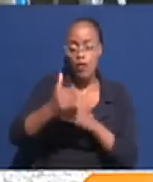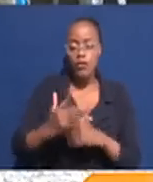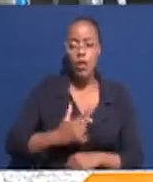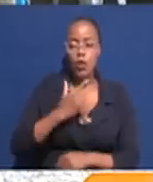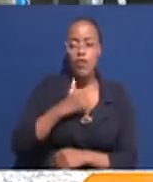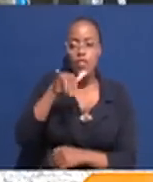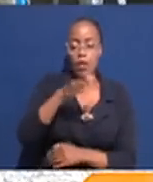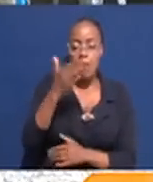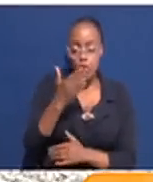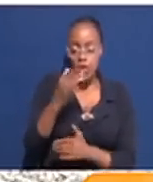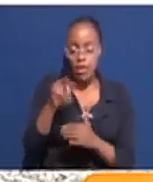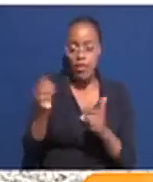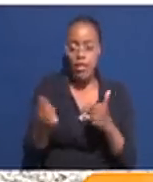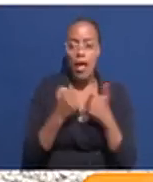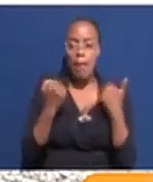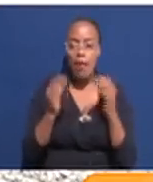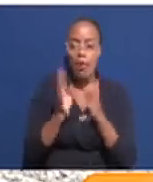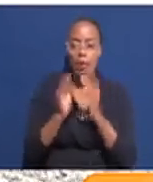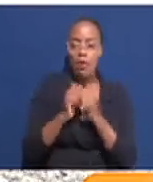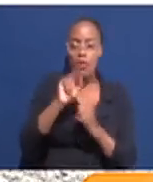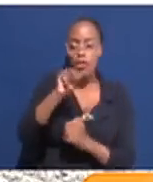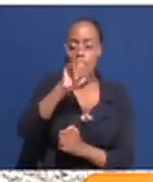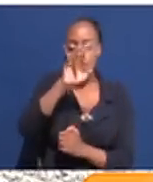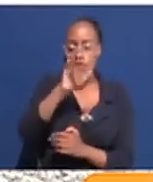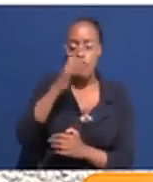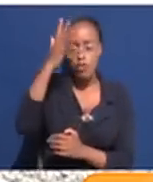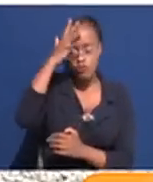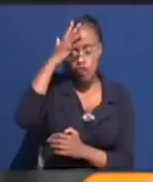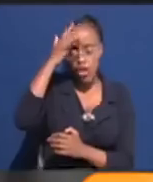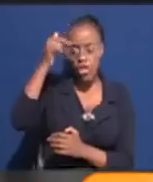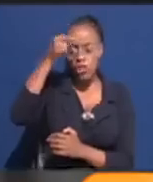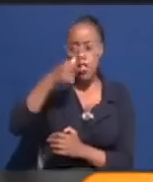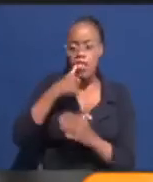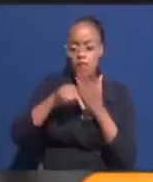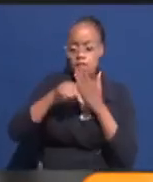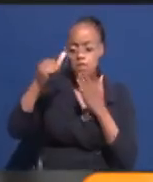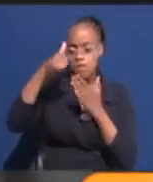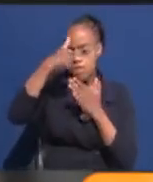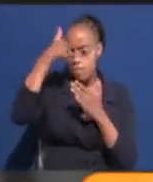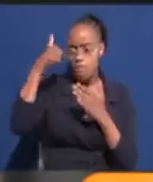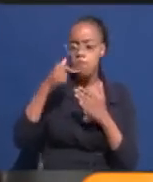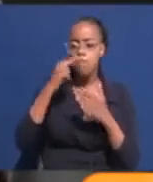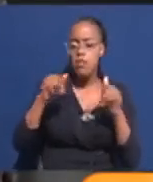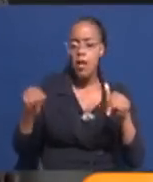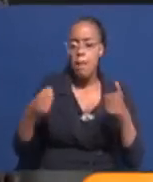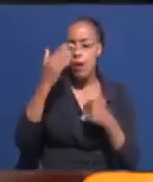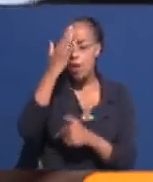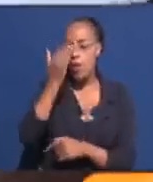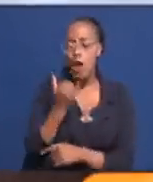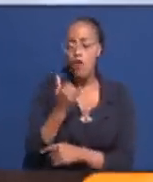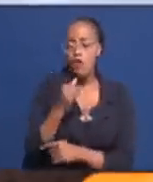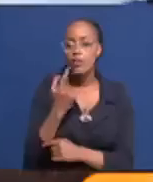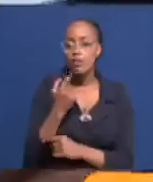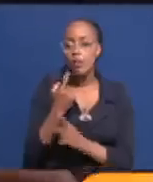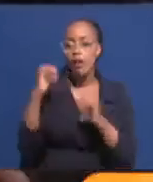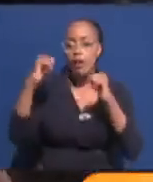the scene of the incident, we meet Njeri with a bandage on her head. She tells us that the fracas was as a result of a